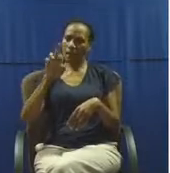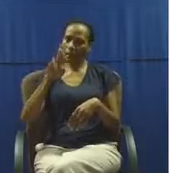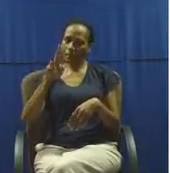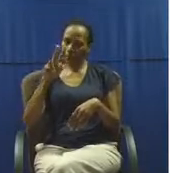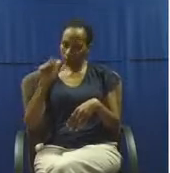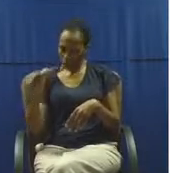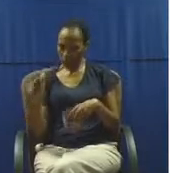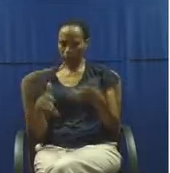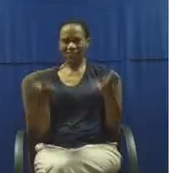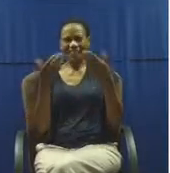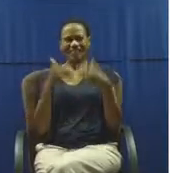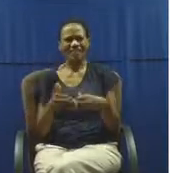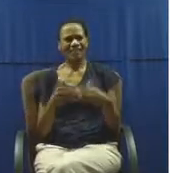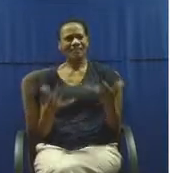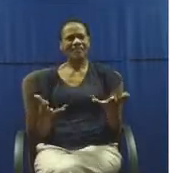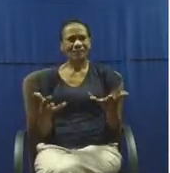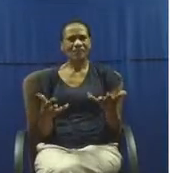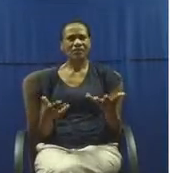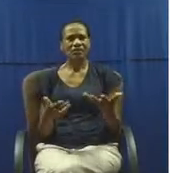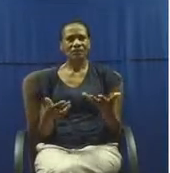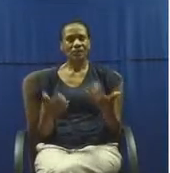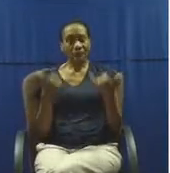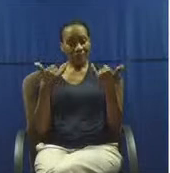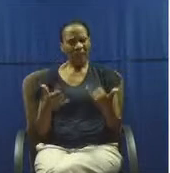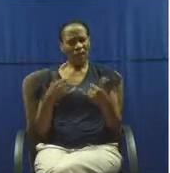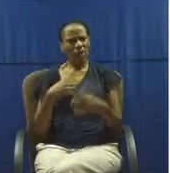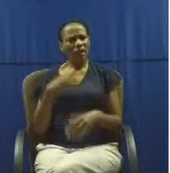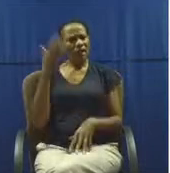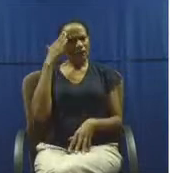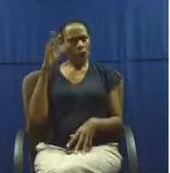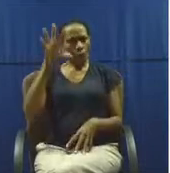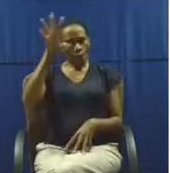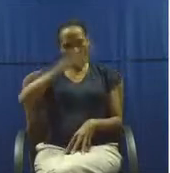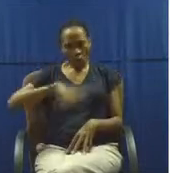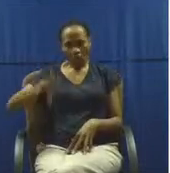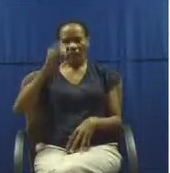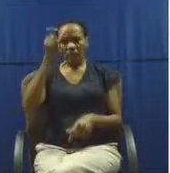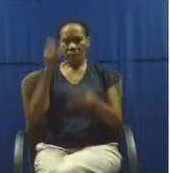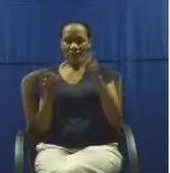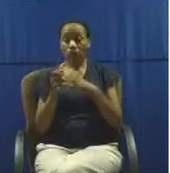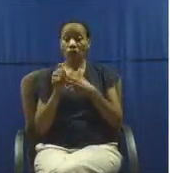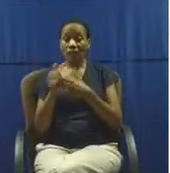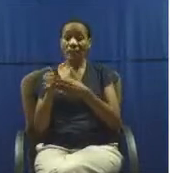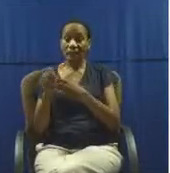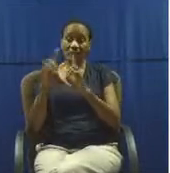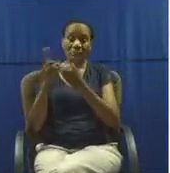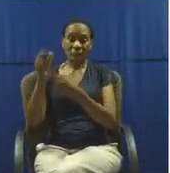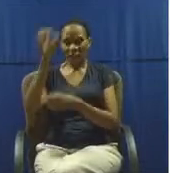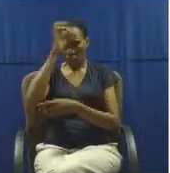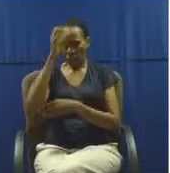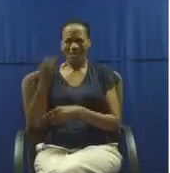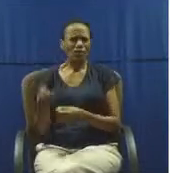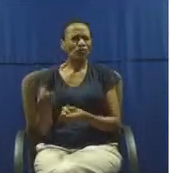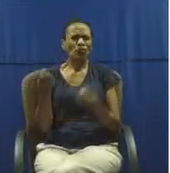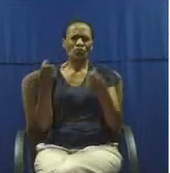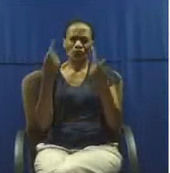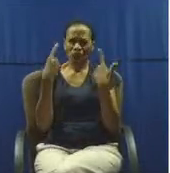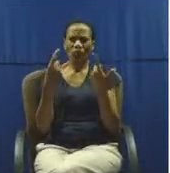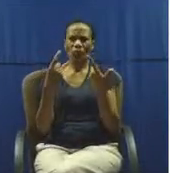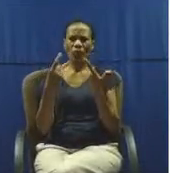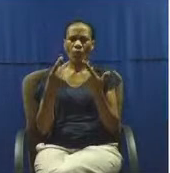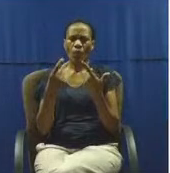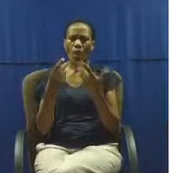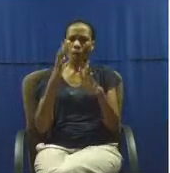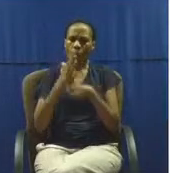didn't understand the operational requirements to ensure an effective police service. My follow-up,